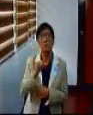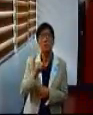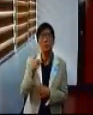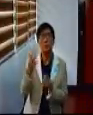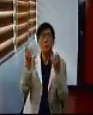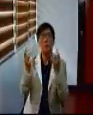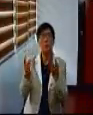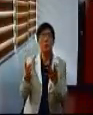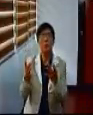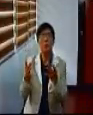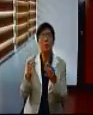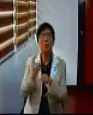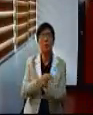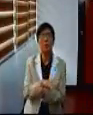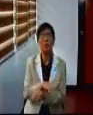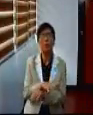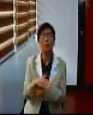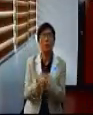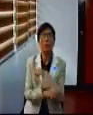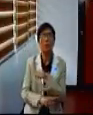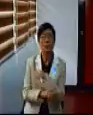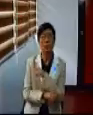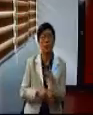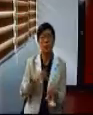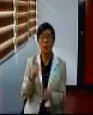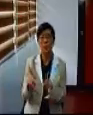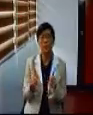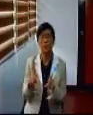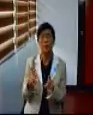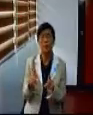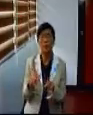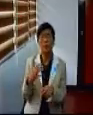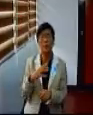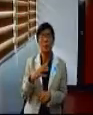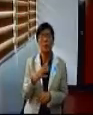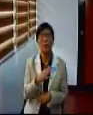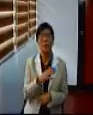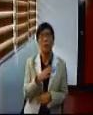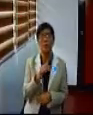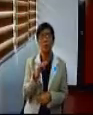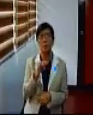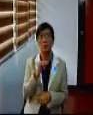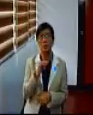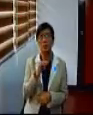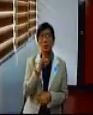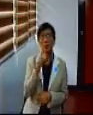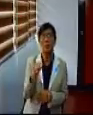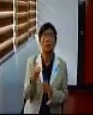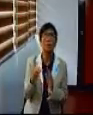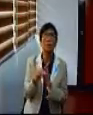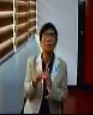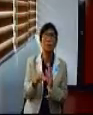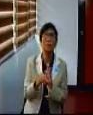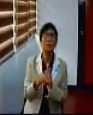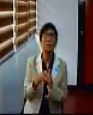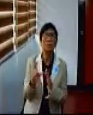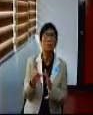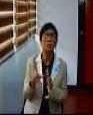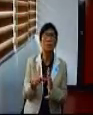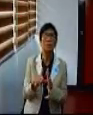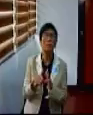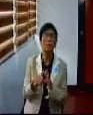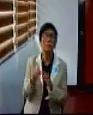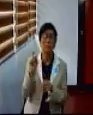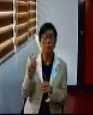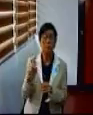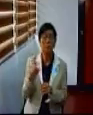harms affect local people. And the commission, if its mandate allows it, should on its own